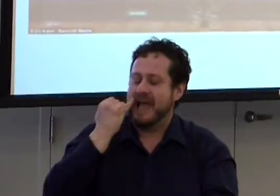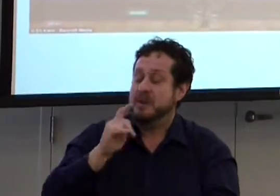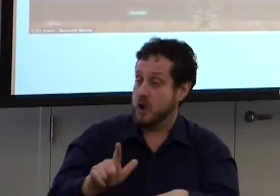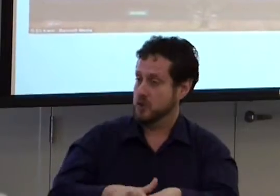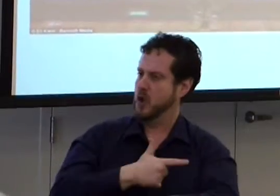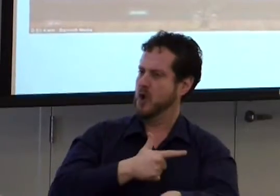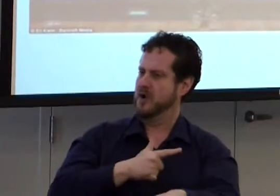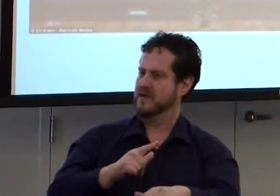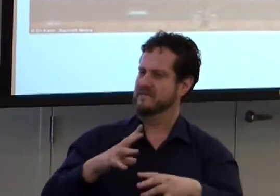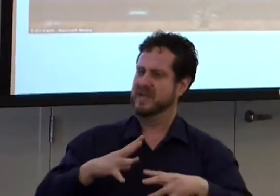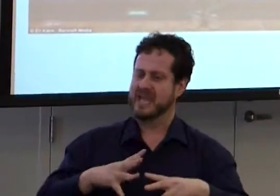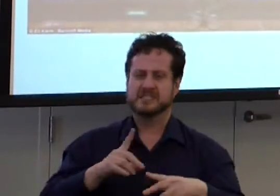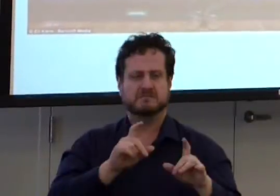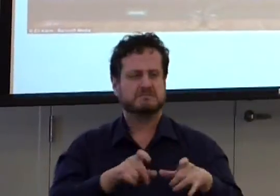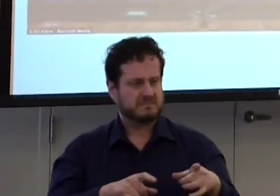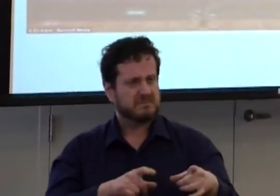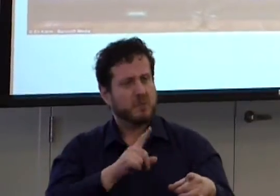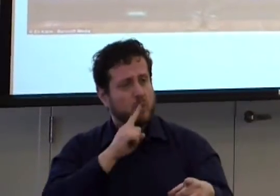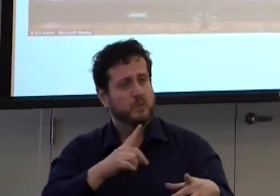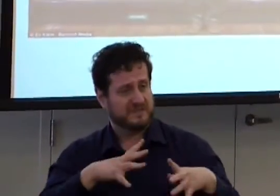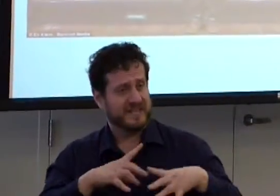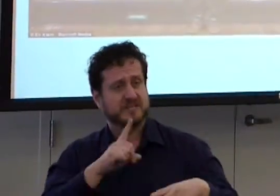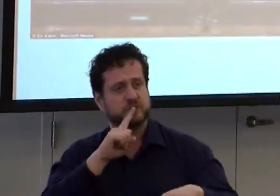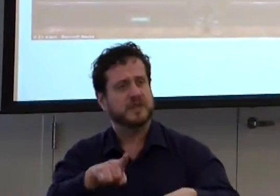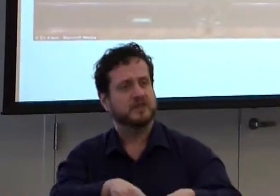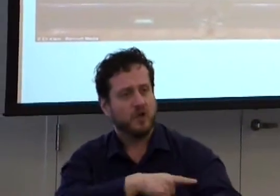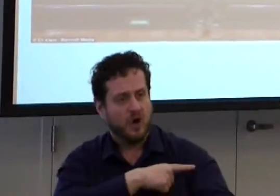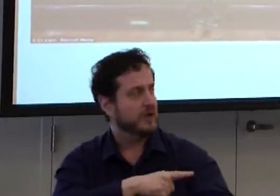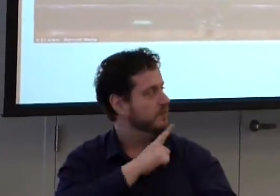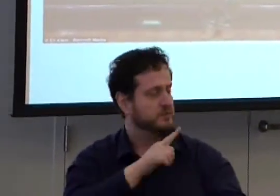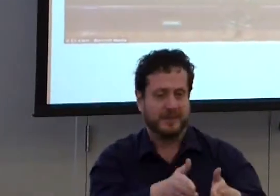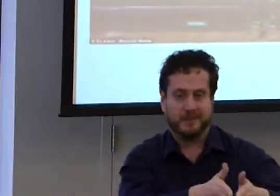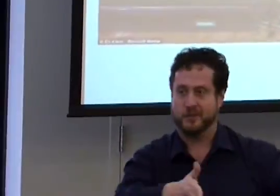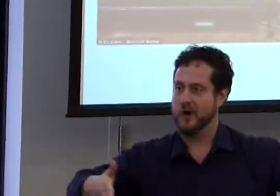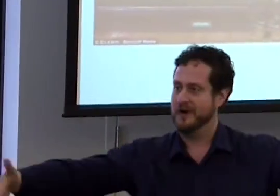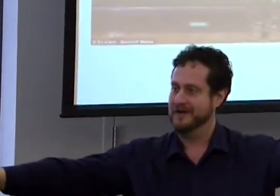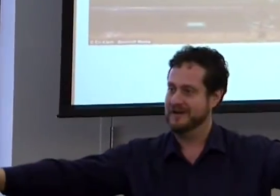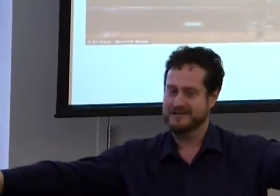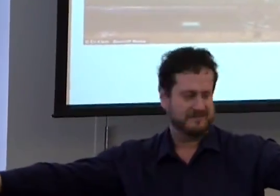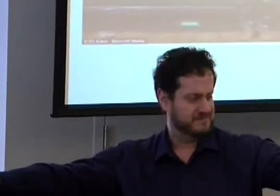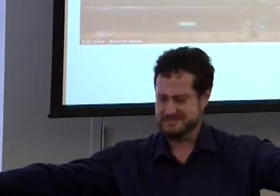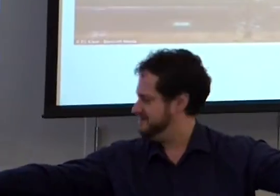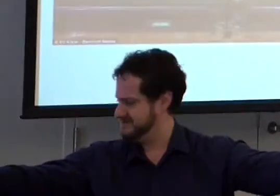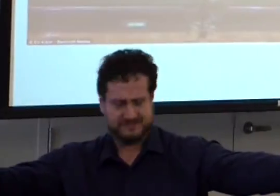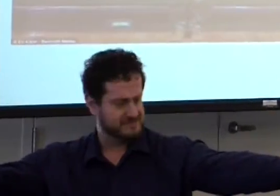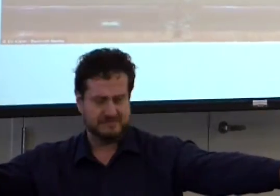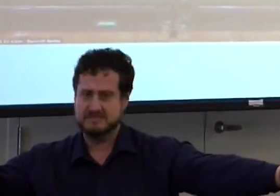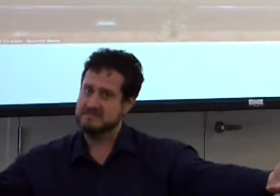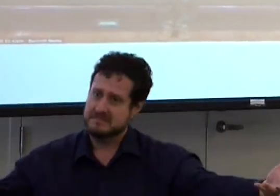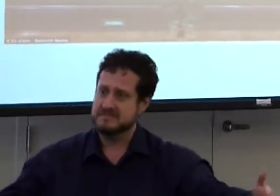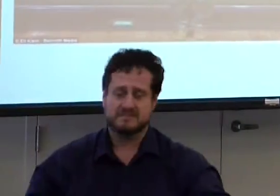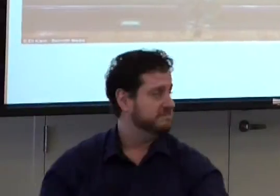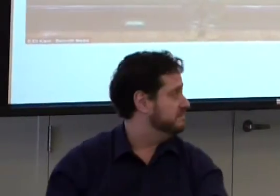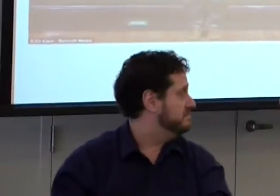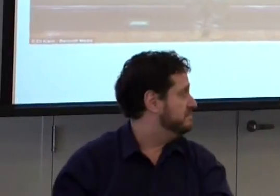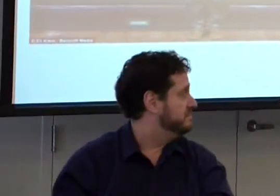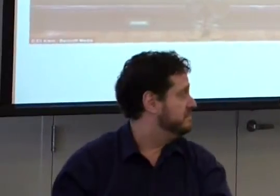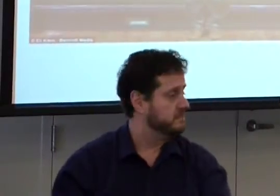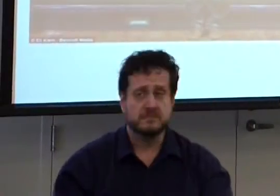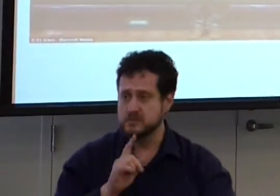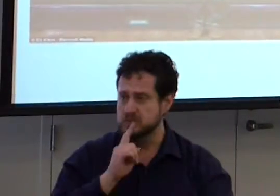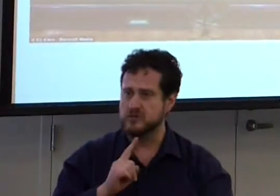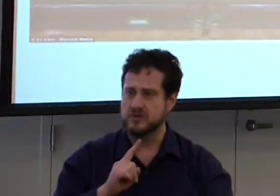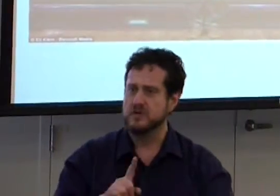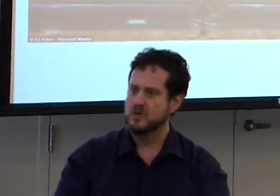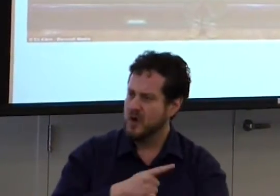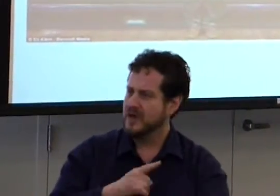hey, was your vacation really long? Was it literally long? Yeah, right? Oh, sure, it was long,